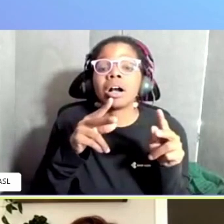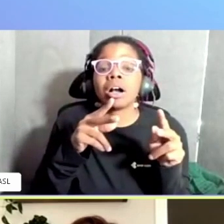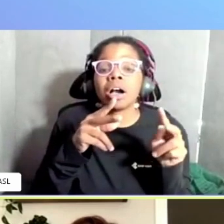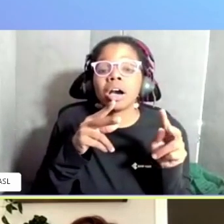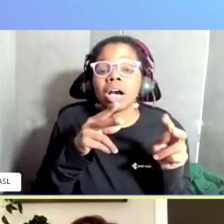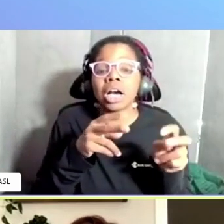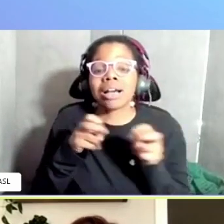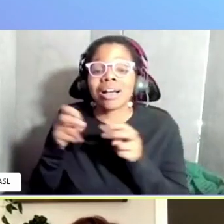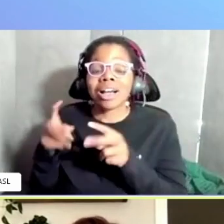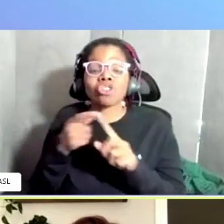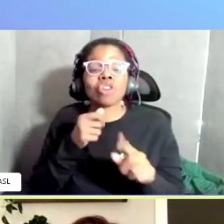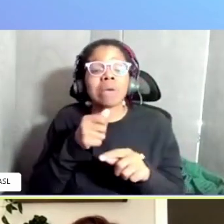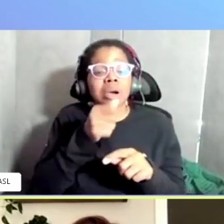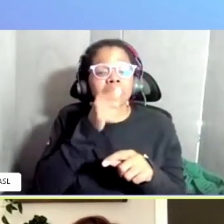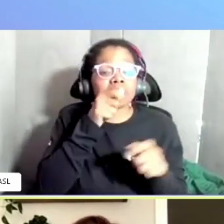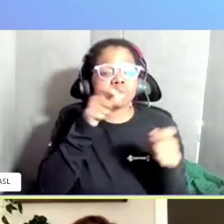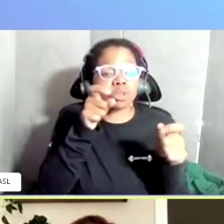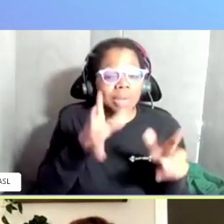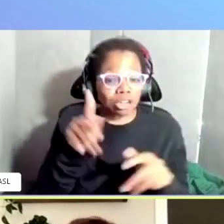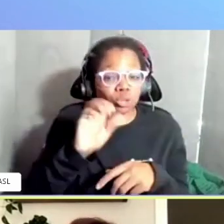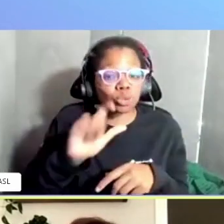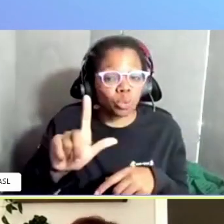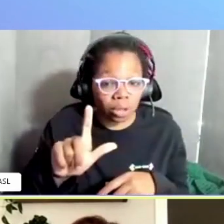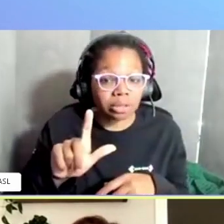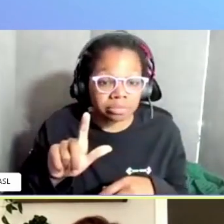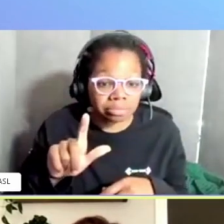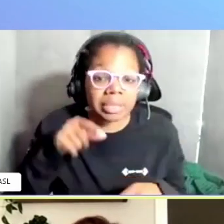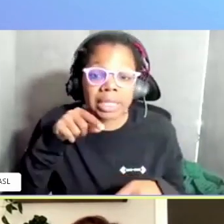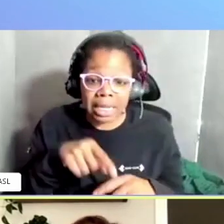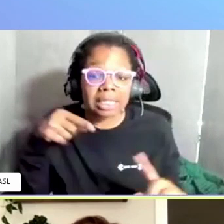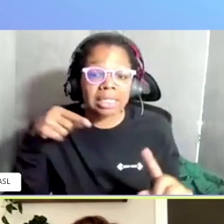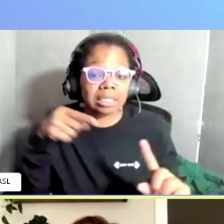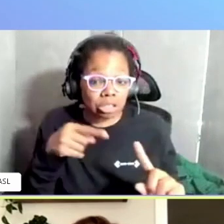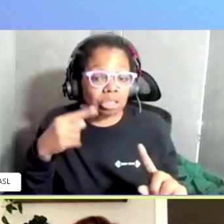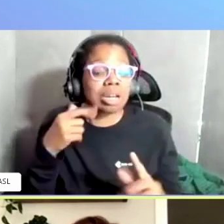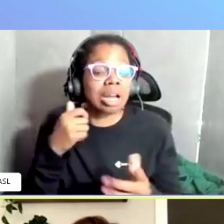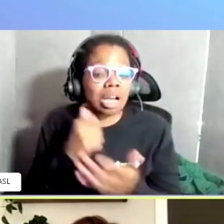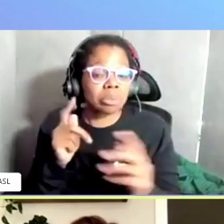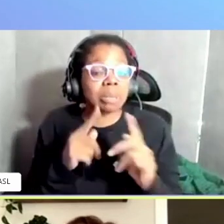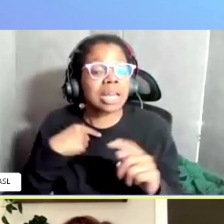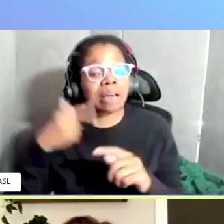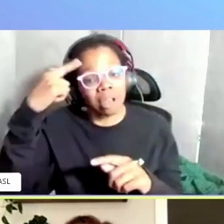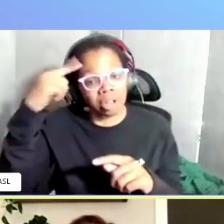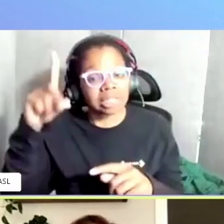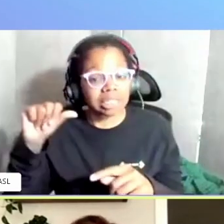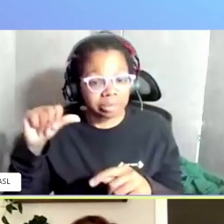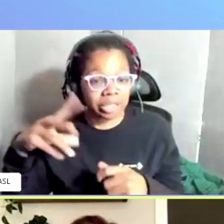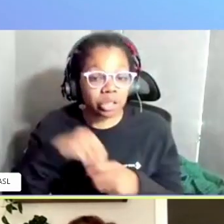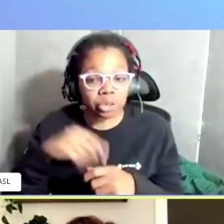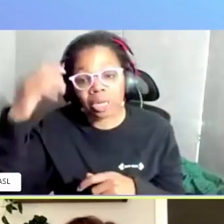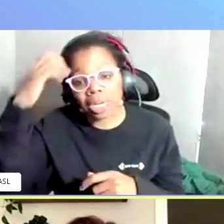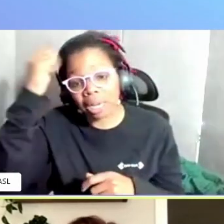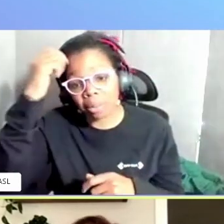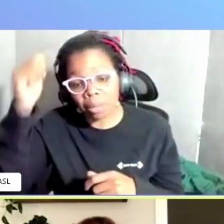a password management tool. So this is intended to help people with cognitive disabilities, including